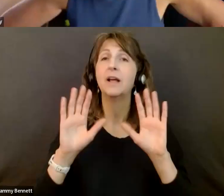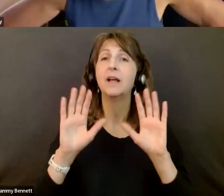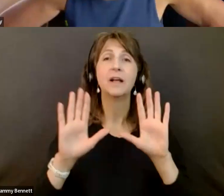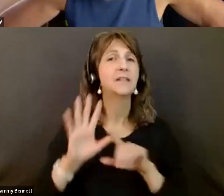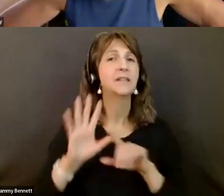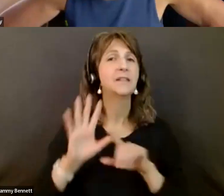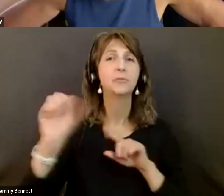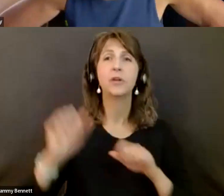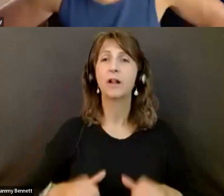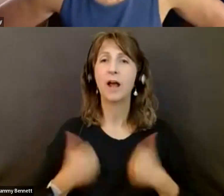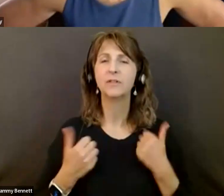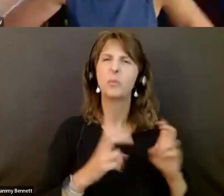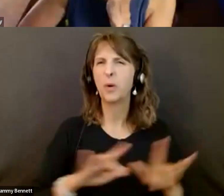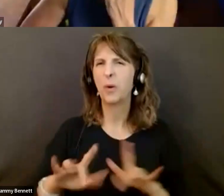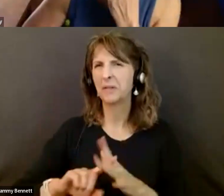online parent engagement